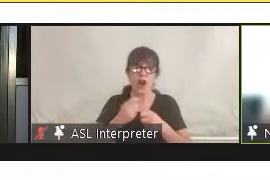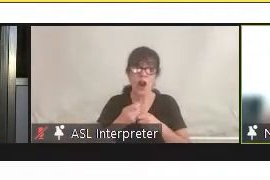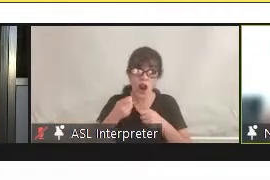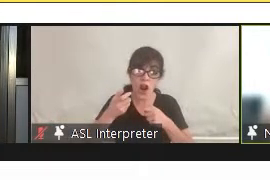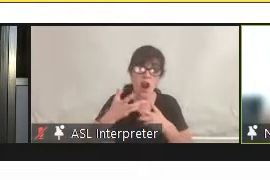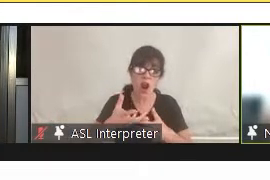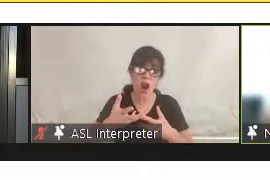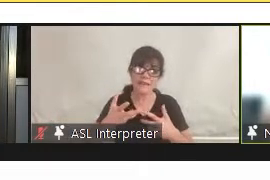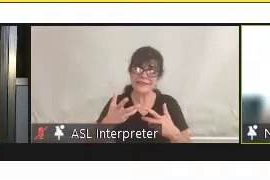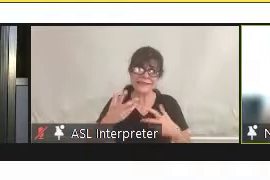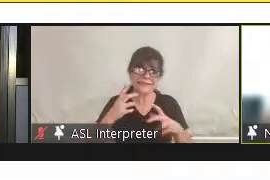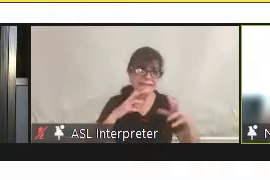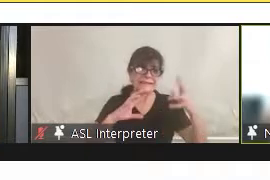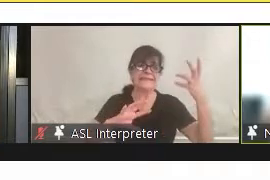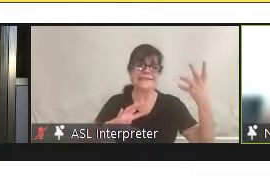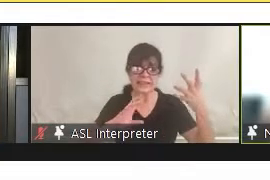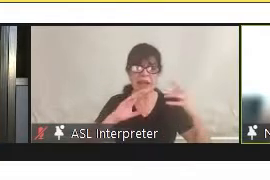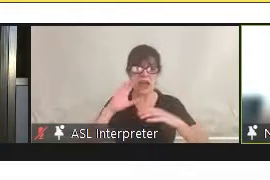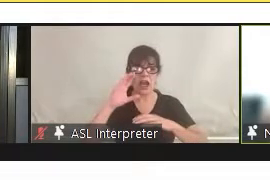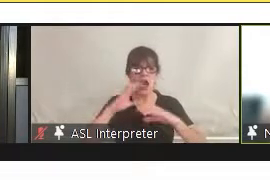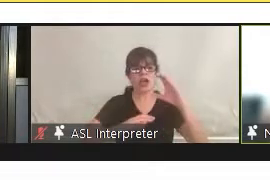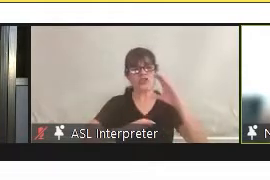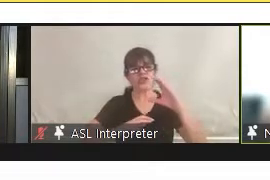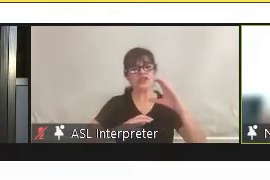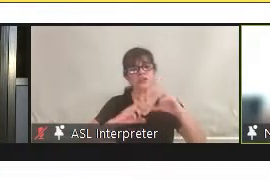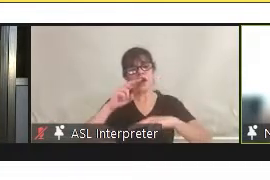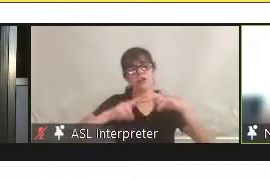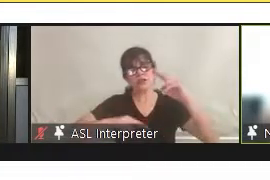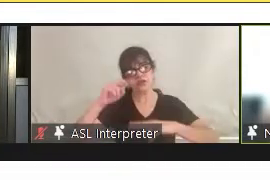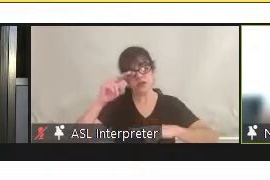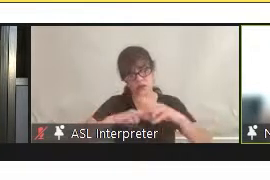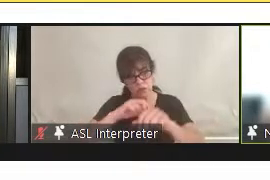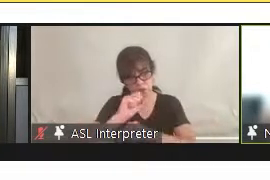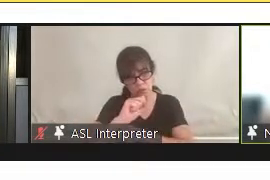construction works. So it became really